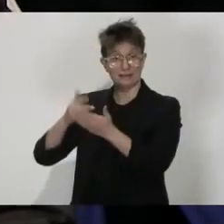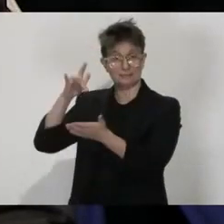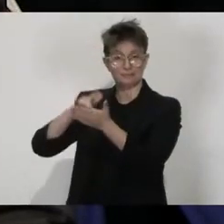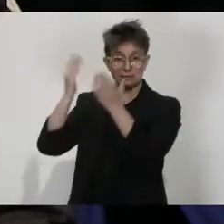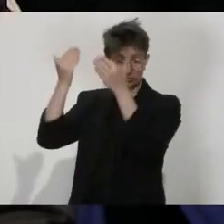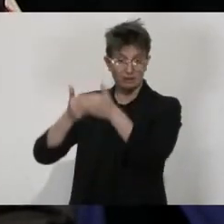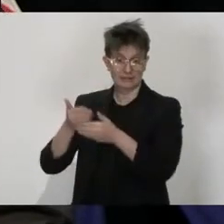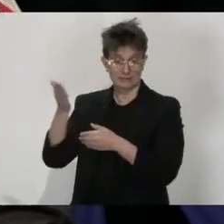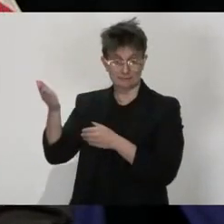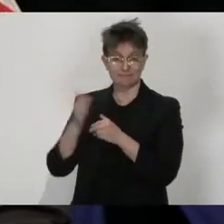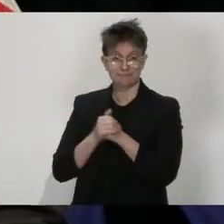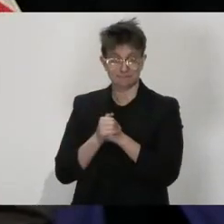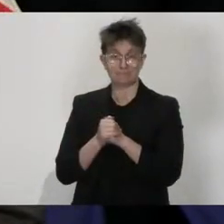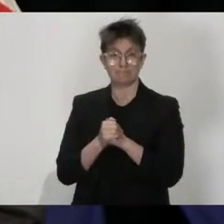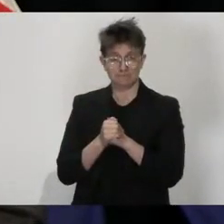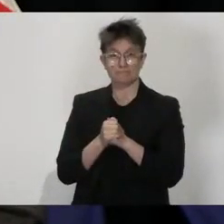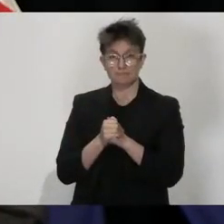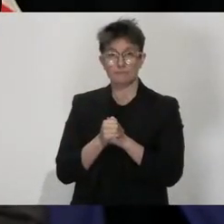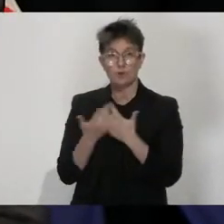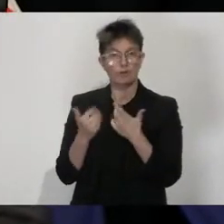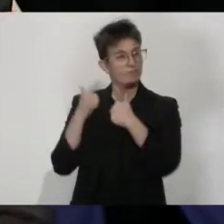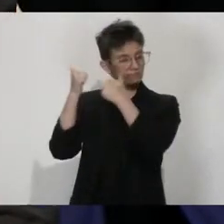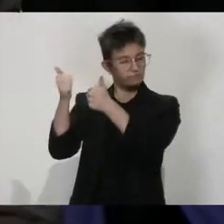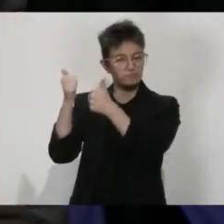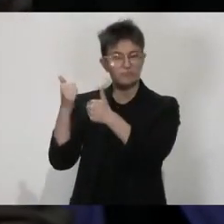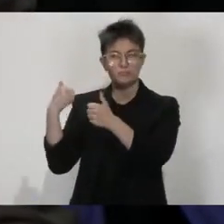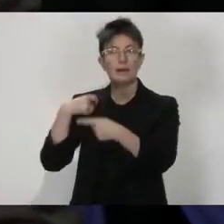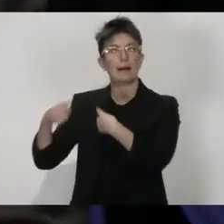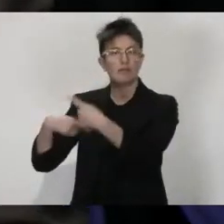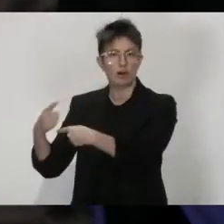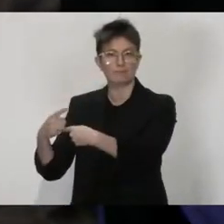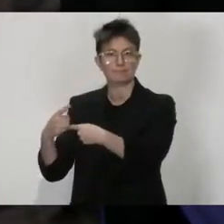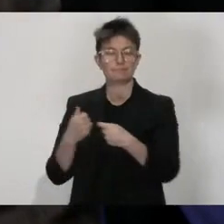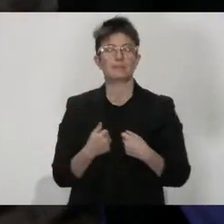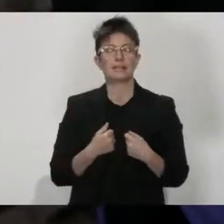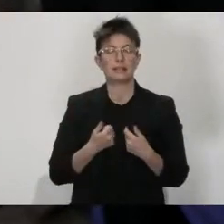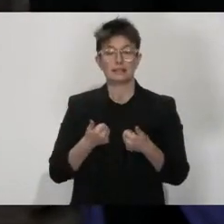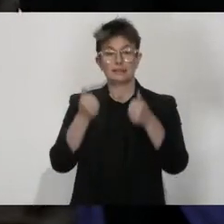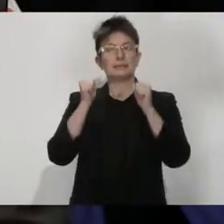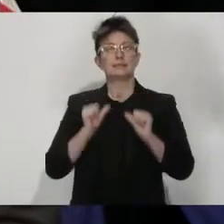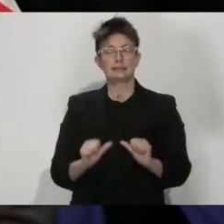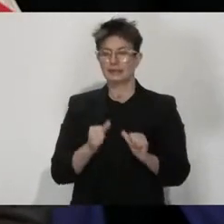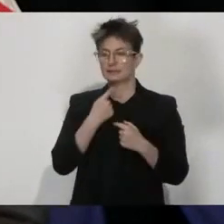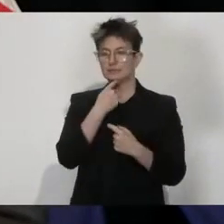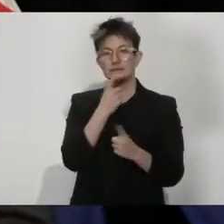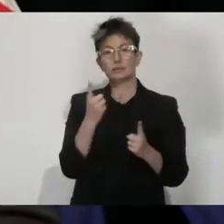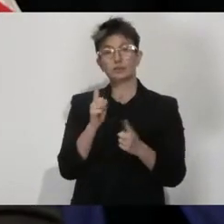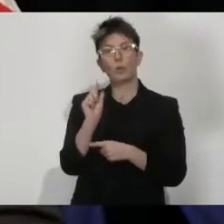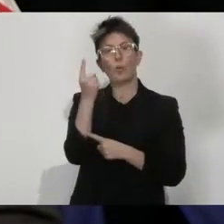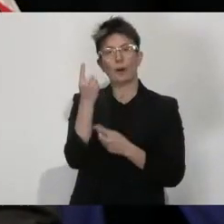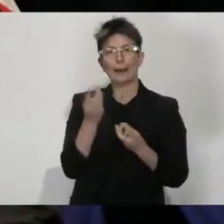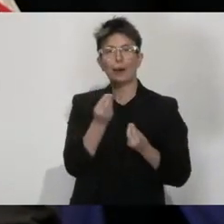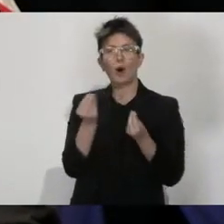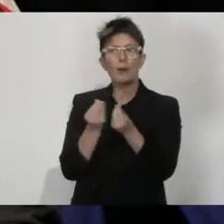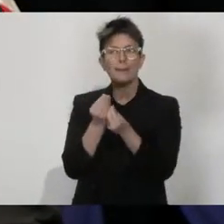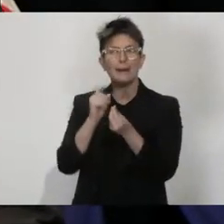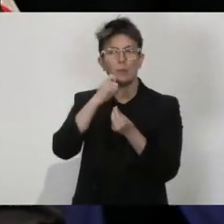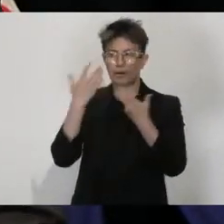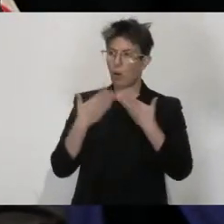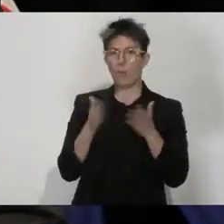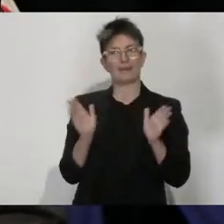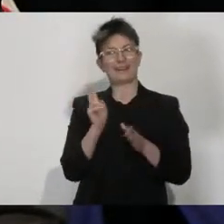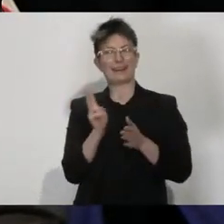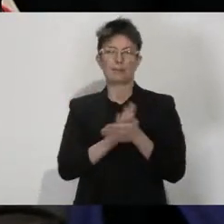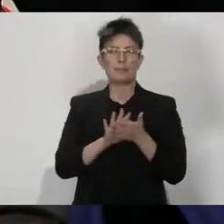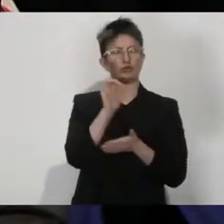job. The second message is that with the Auckland economy reopening under level 2, considerably, we need to be aware that this is a